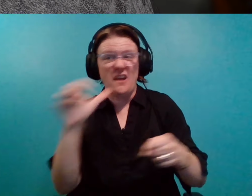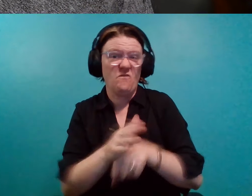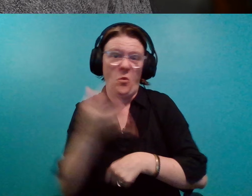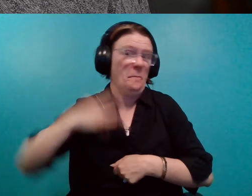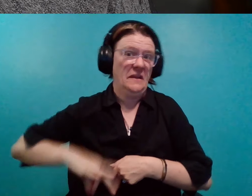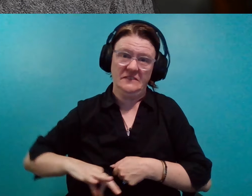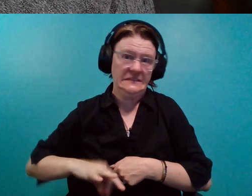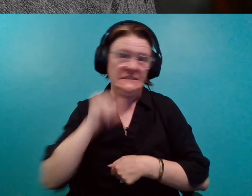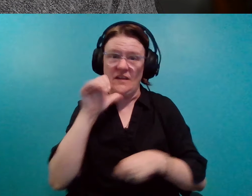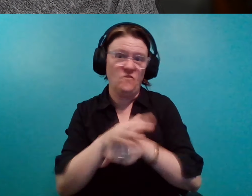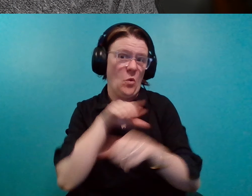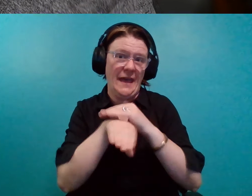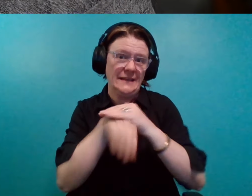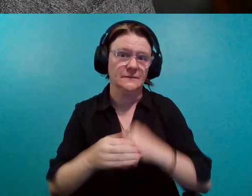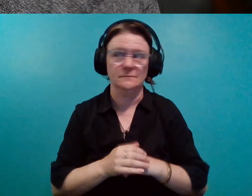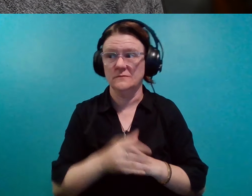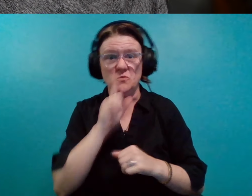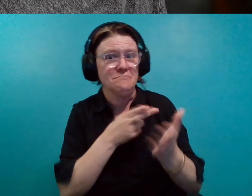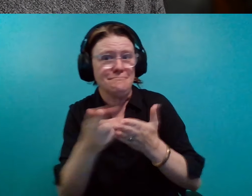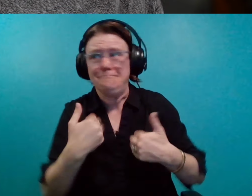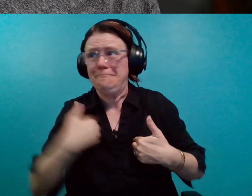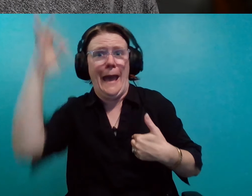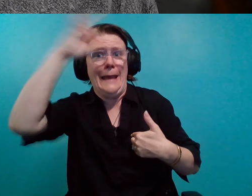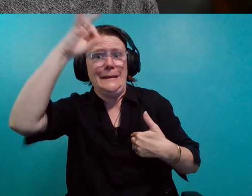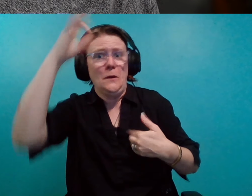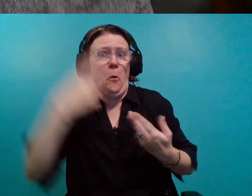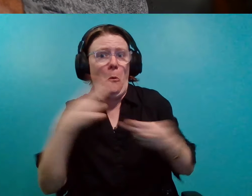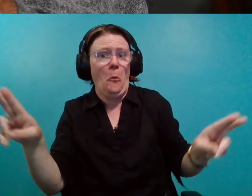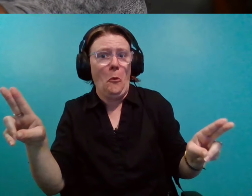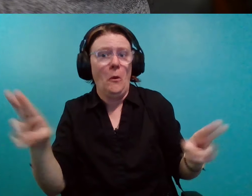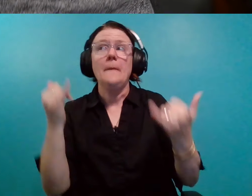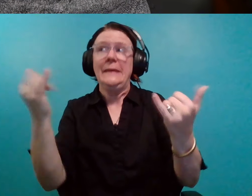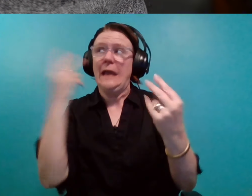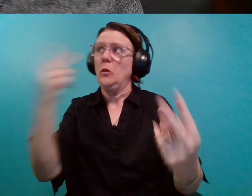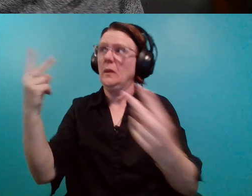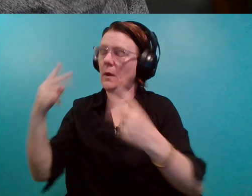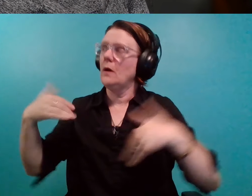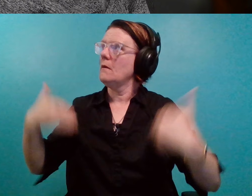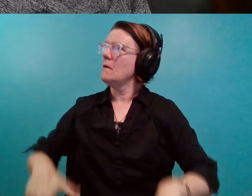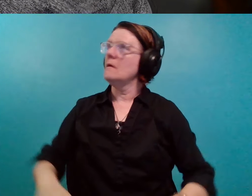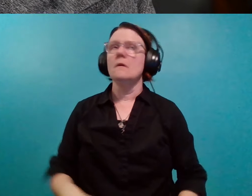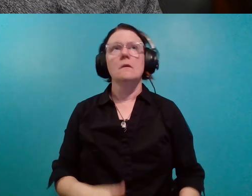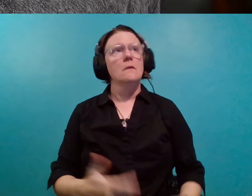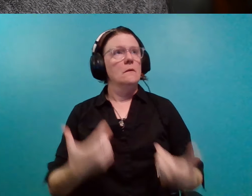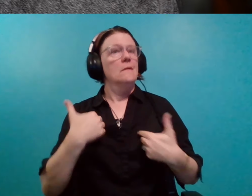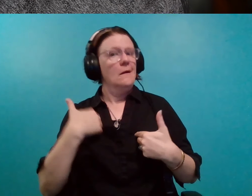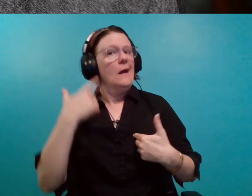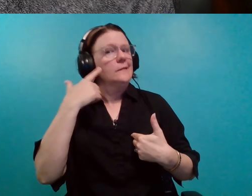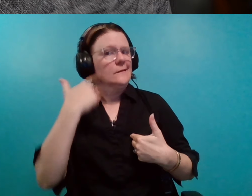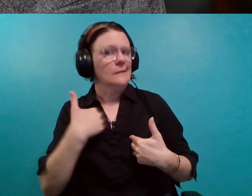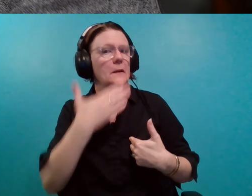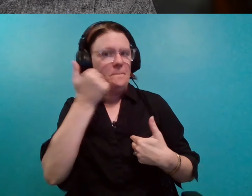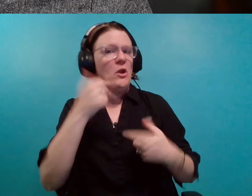benefits of what I should have been. And I didn't know these things. If I knew then what I knew now, I probably would have